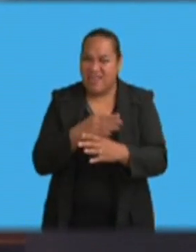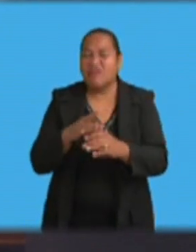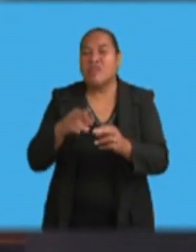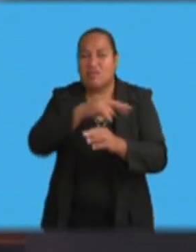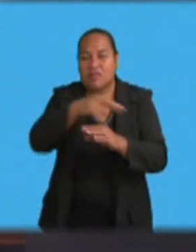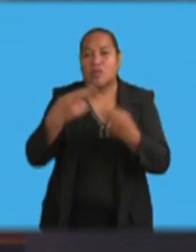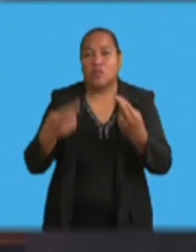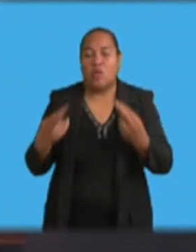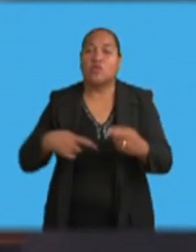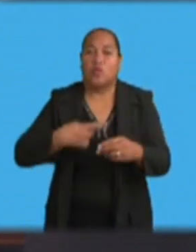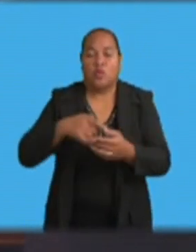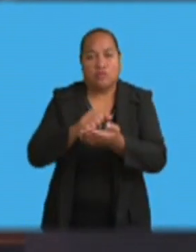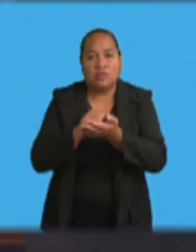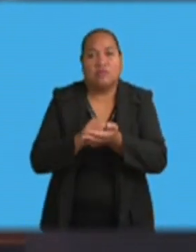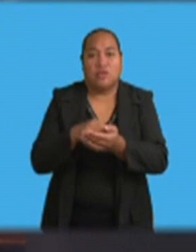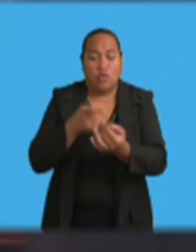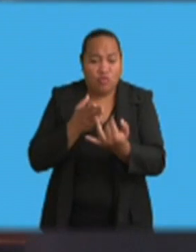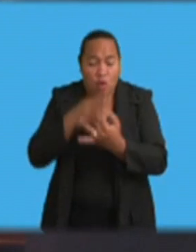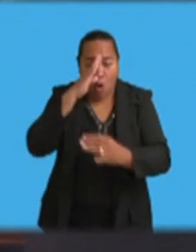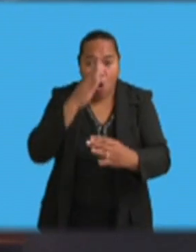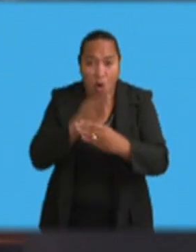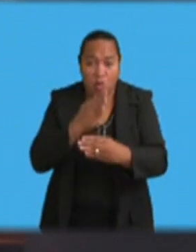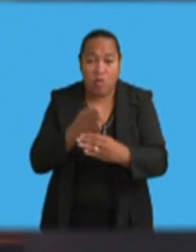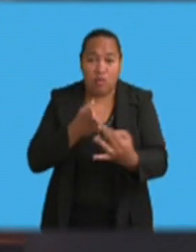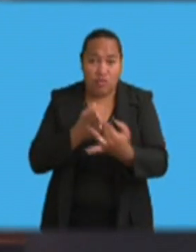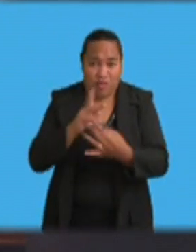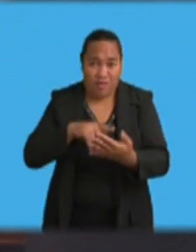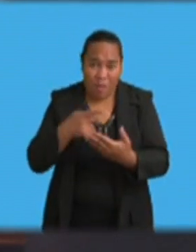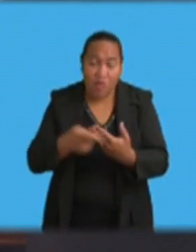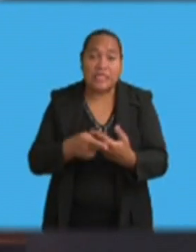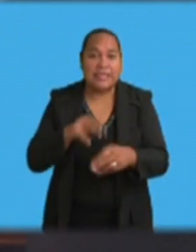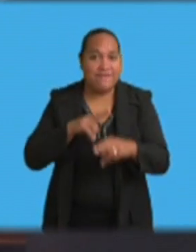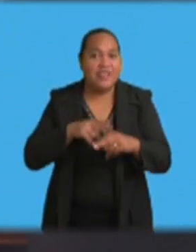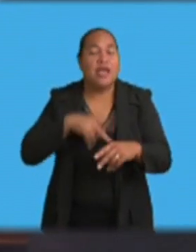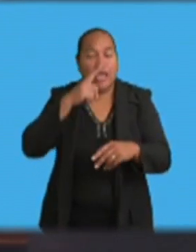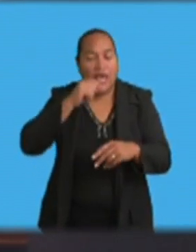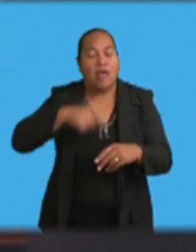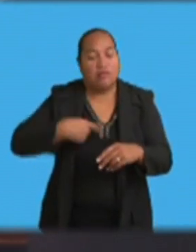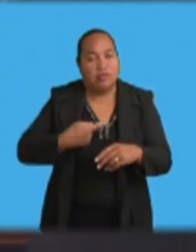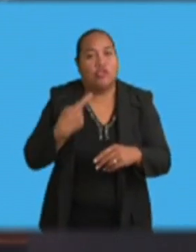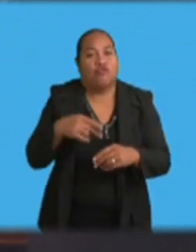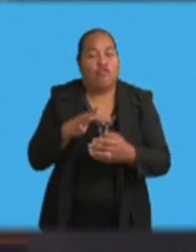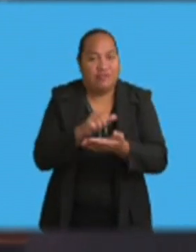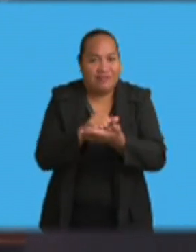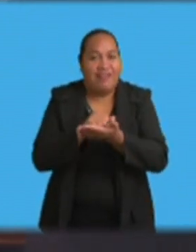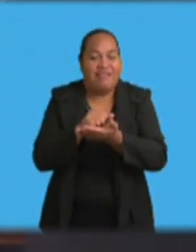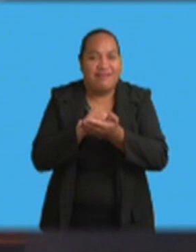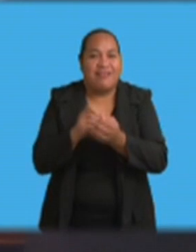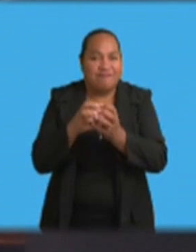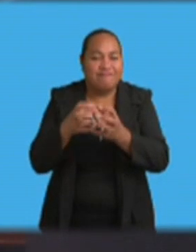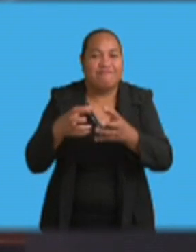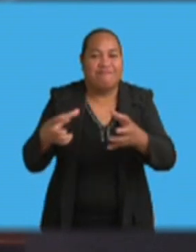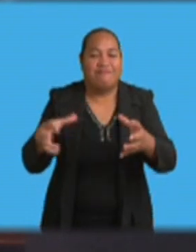hope that through these programs, Fiji as a nation is able to continue to sustain our marine resources.